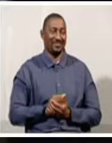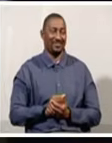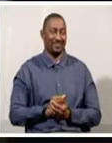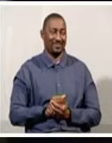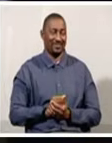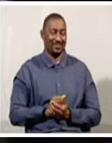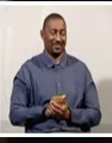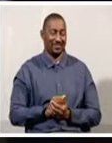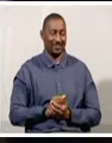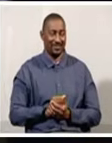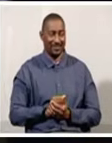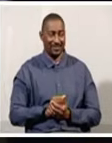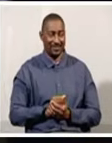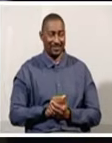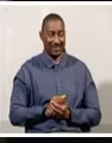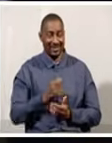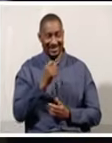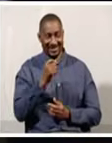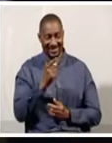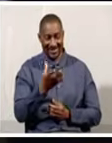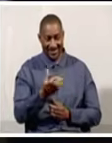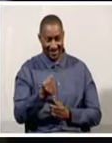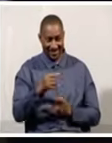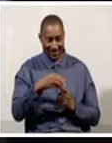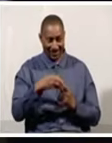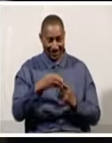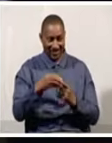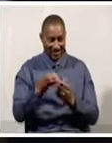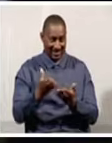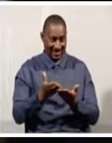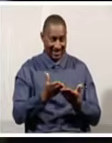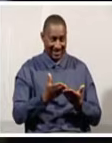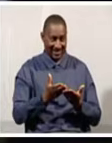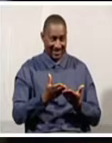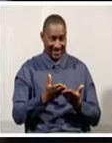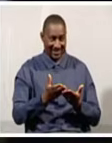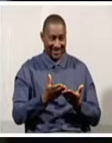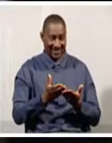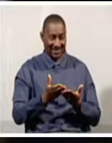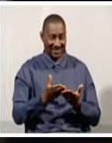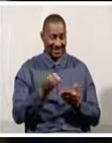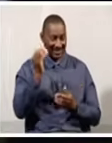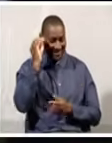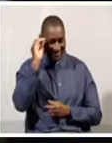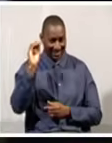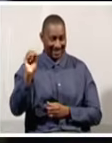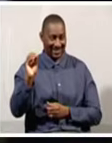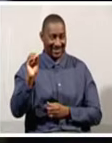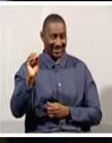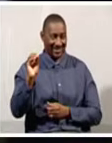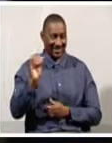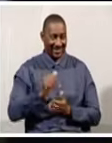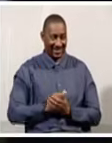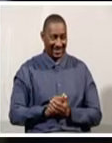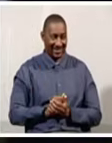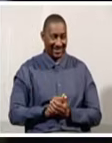says, we have a special guest here. I called her here. It's a surprise. She doesn't know. And then he says, Shitaatala. Her name is